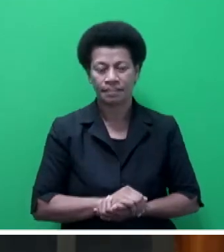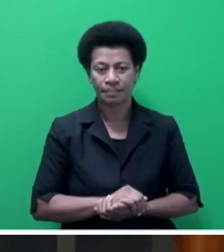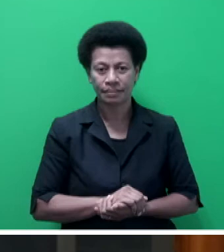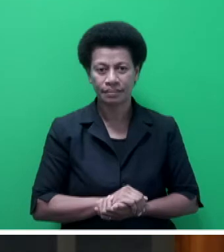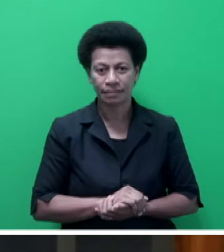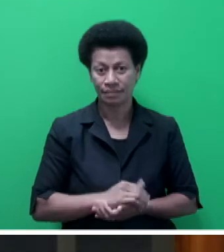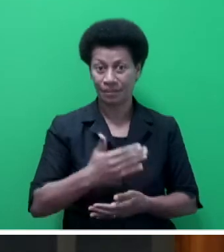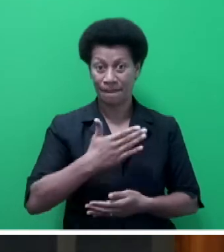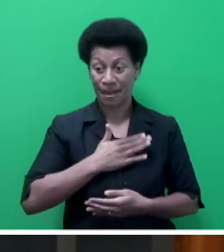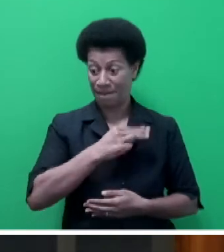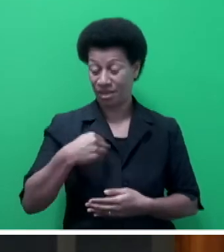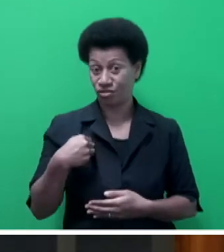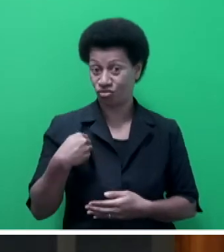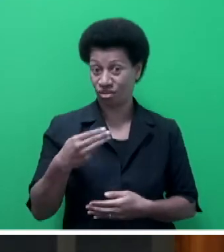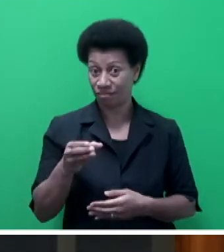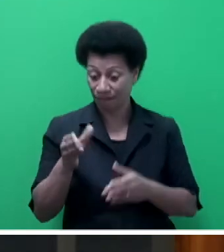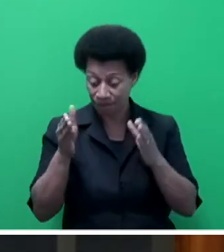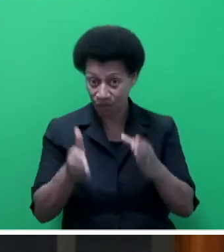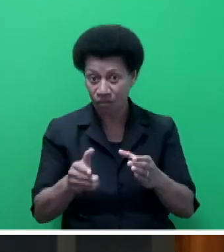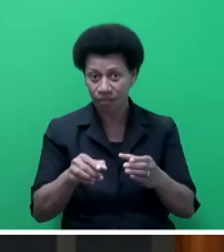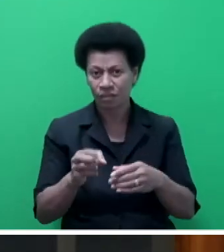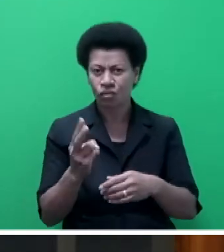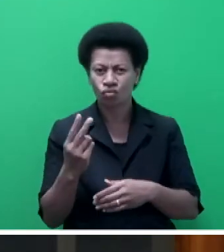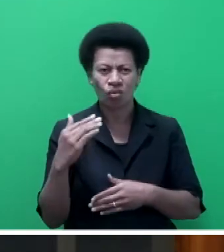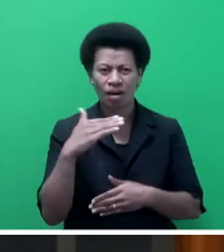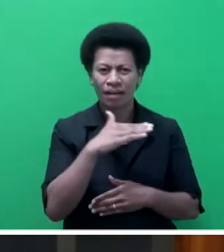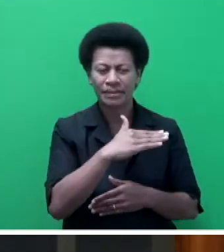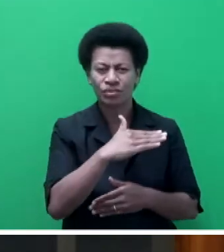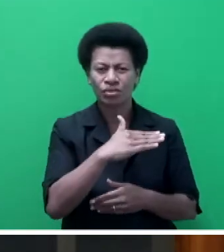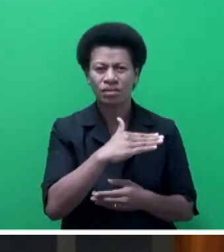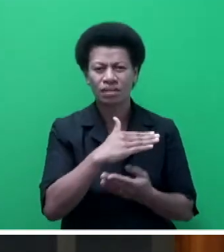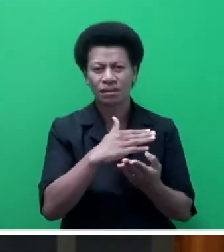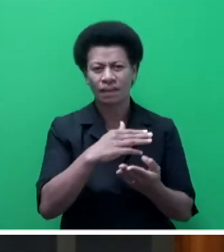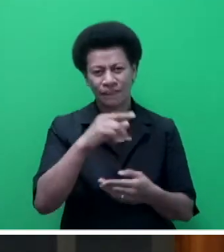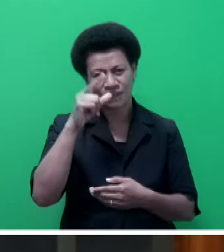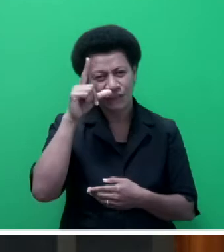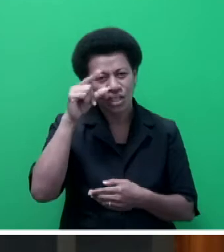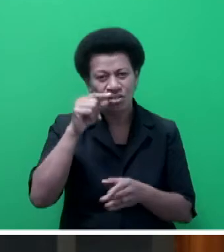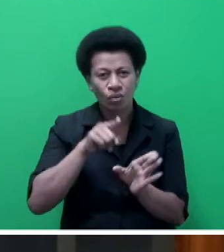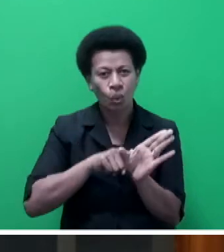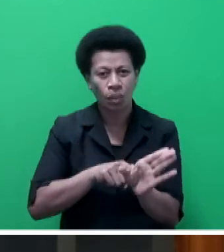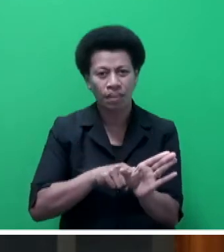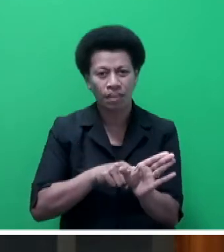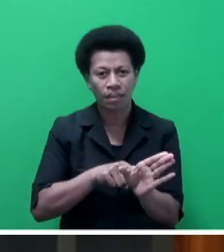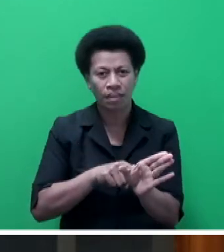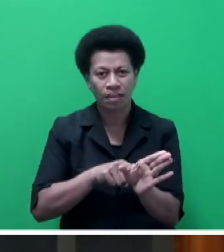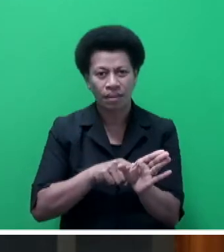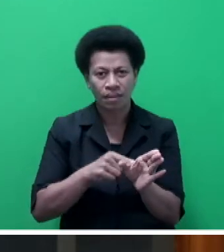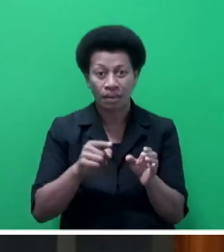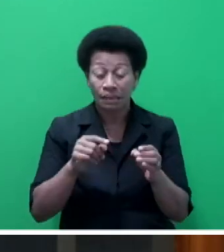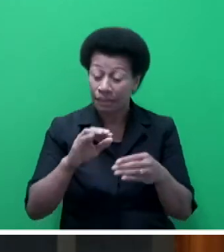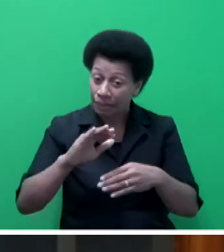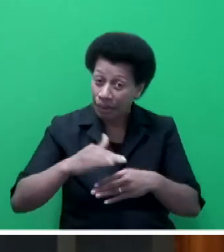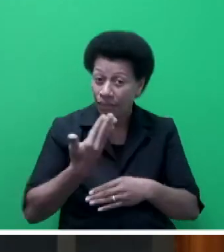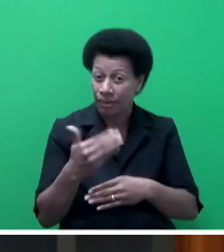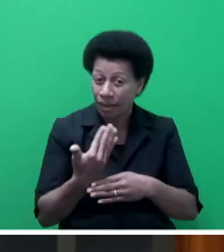convened 200 young Fijians to deliberate on climate change issues affecting their daily lives